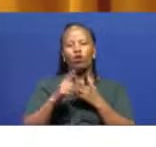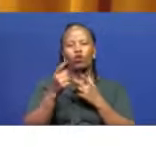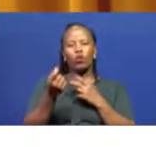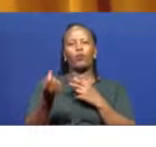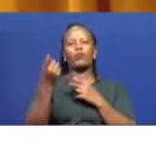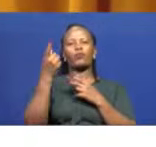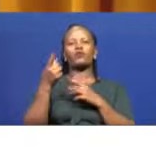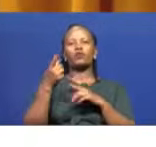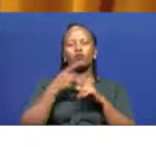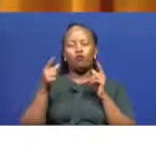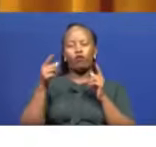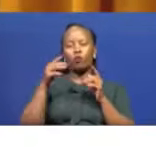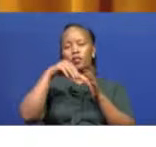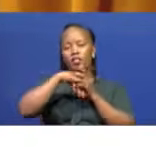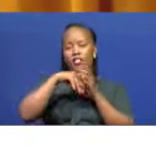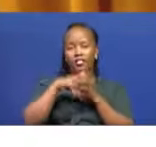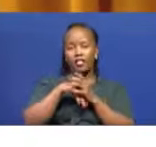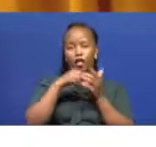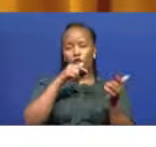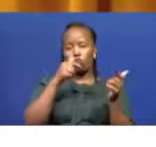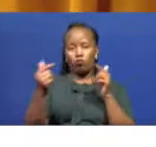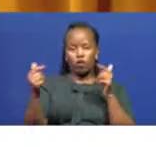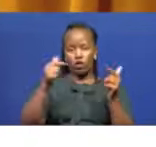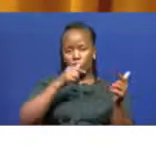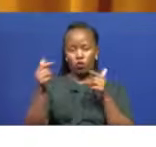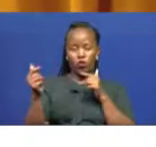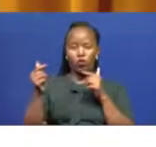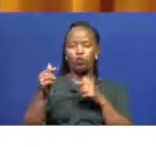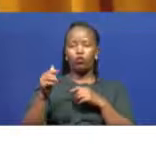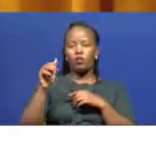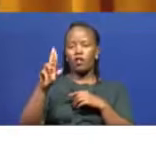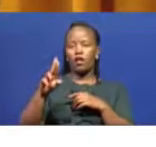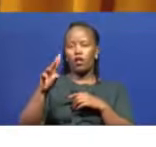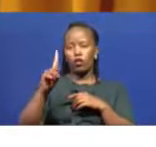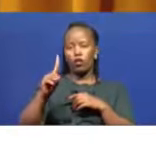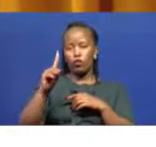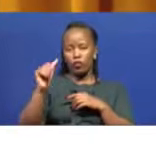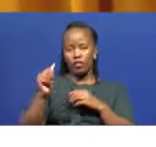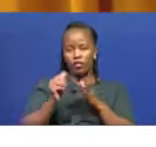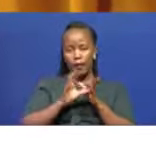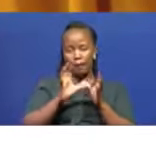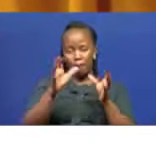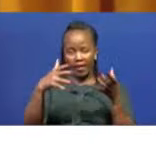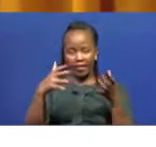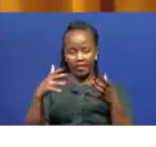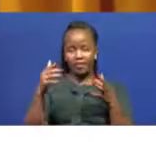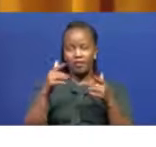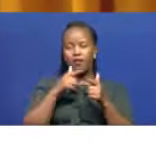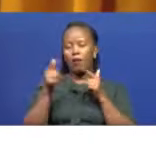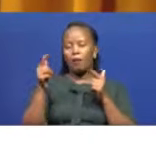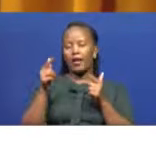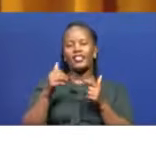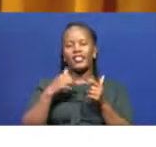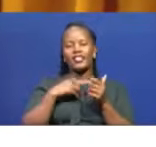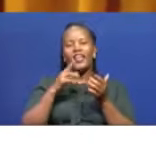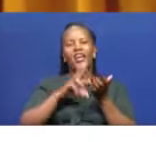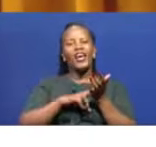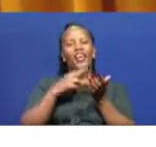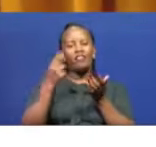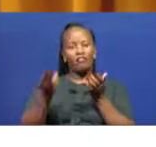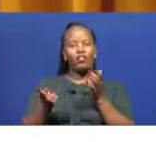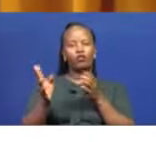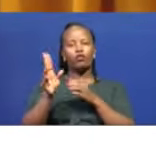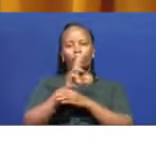internal disputes within the UDA party, yet the parties involved had failed to exhaust